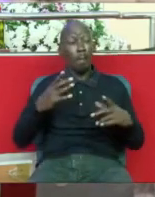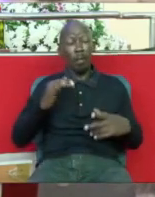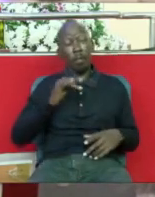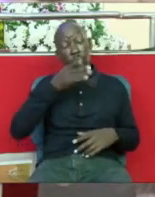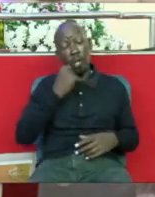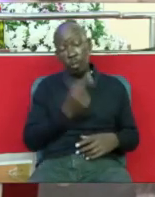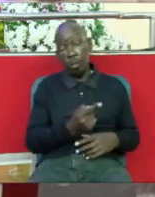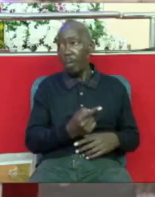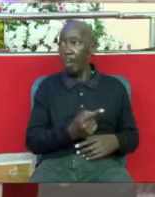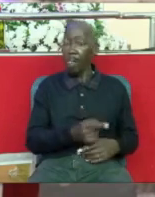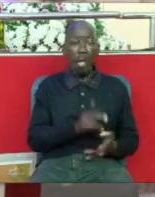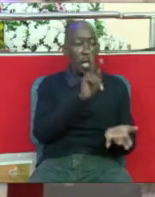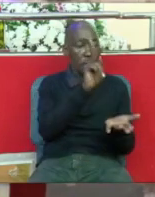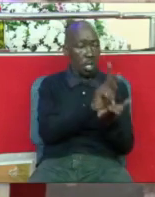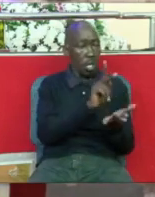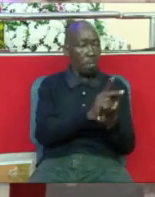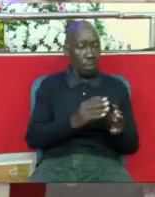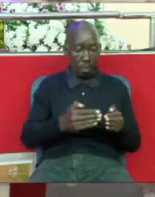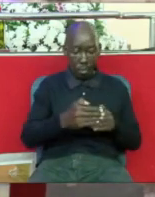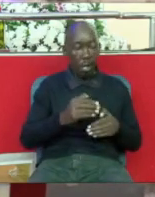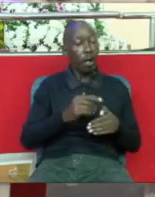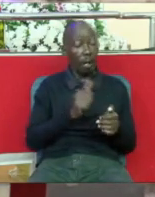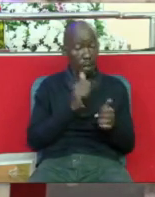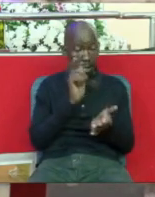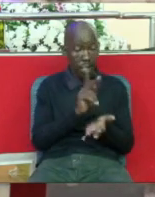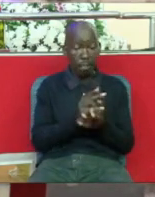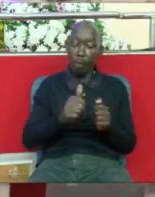basi wakaambiwa. To keep a distance. Wakae umbali.